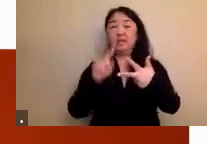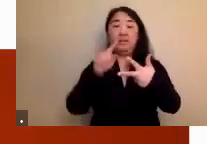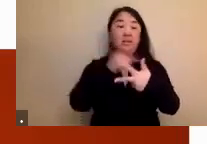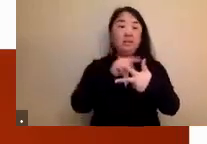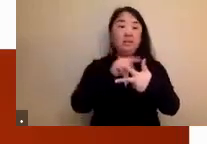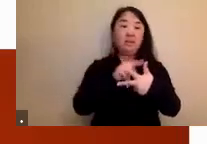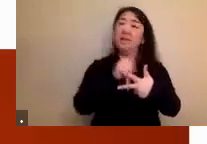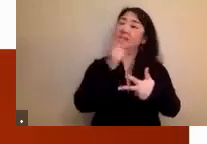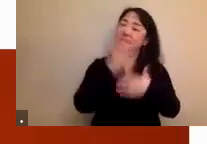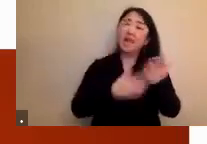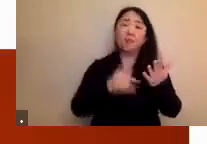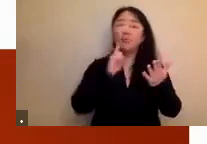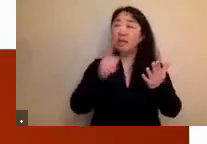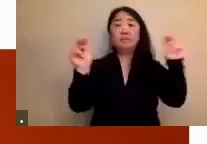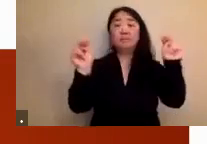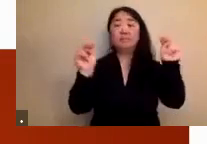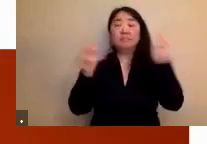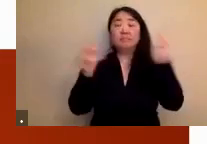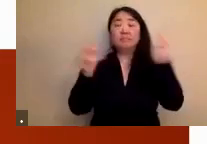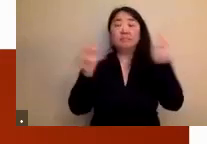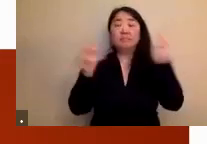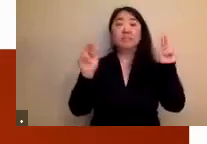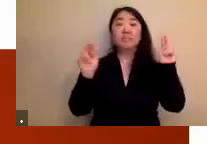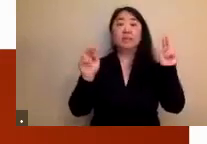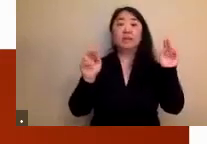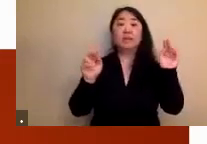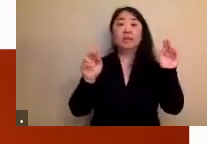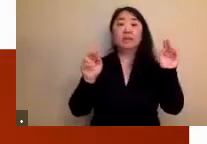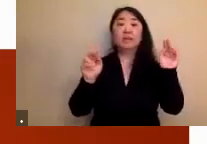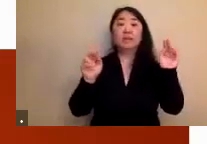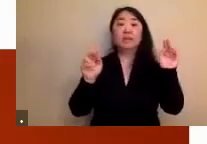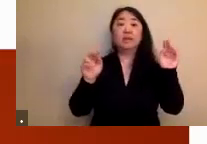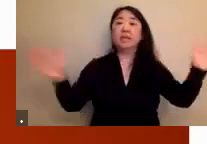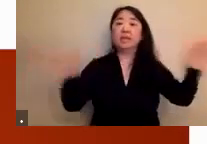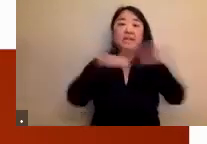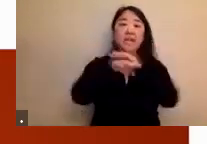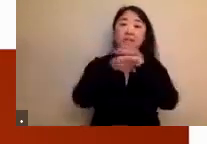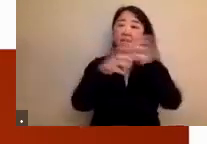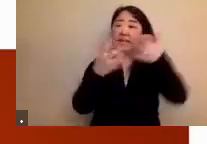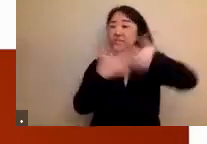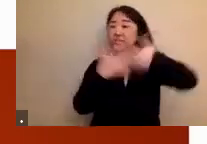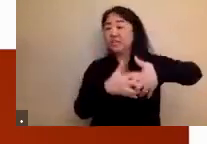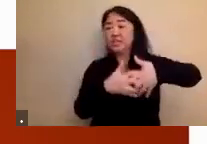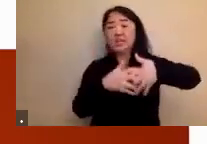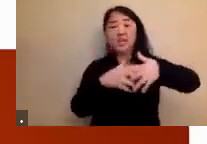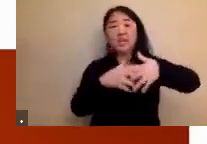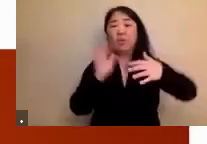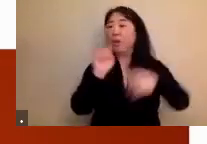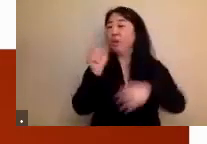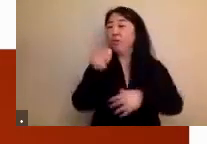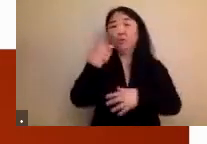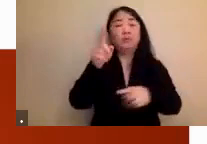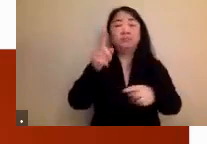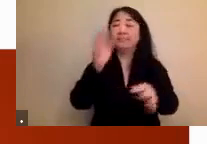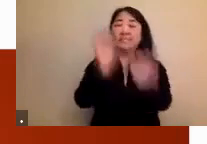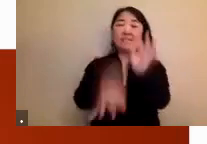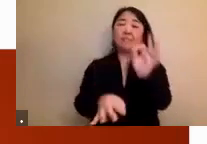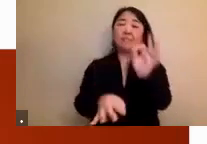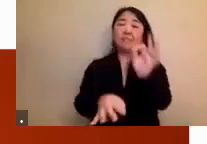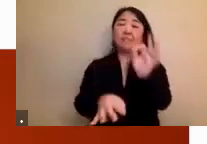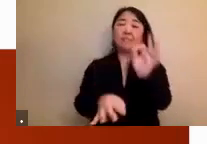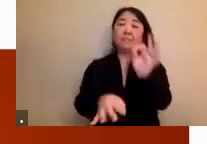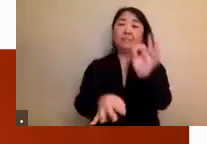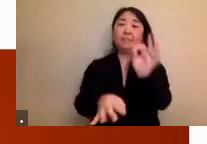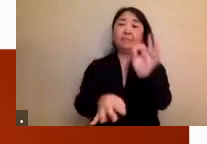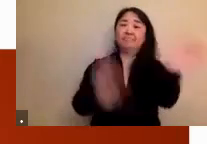against discrimination in places of public accommodations, that you simply could not discriminate against anyone on the basis